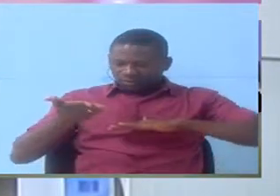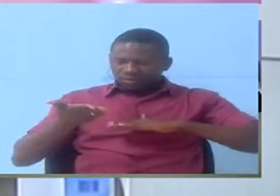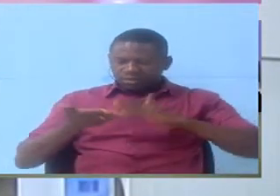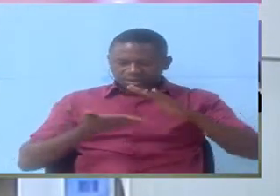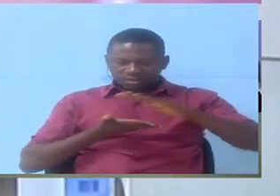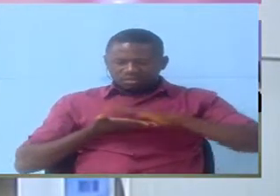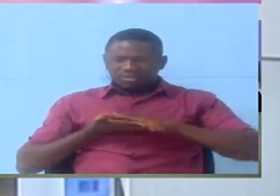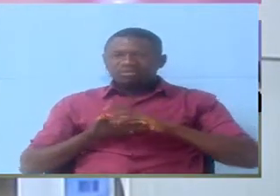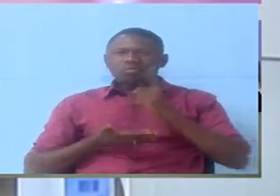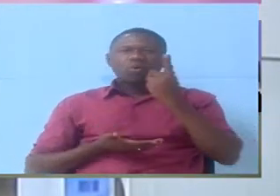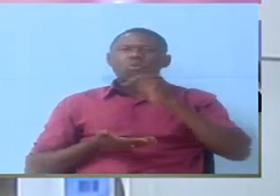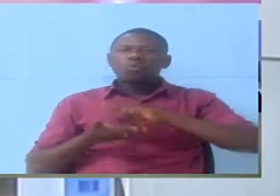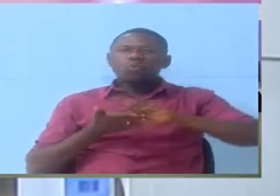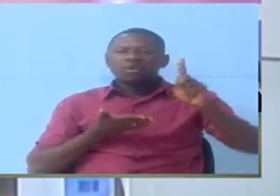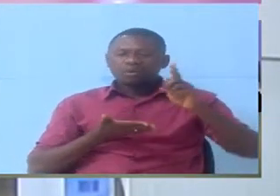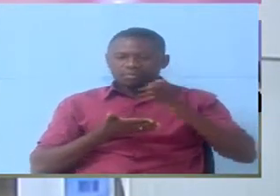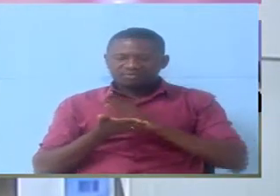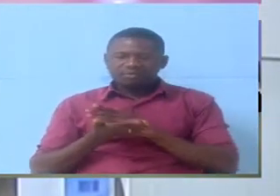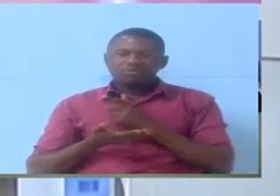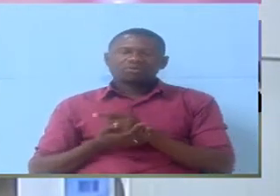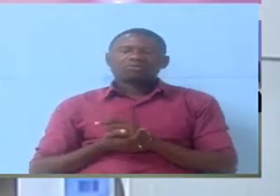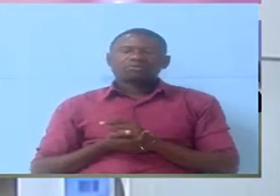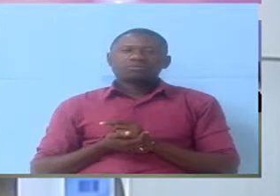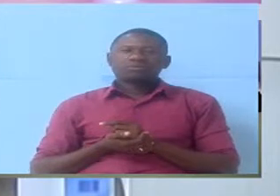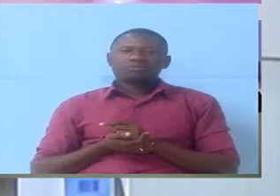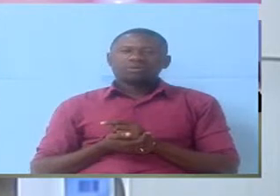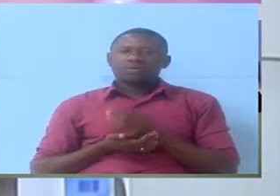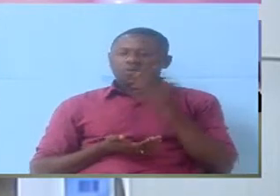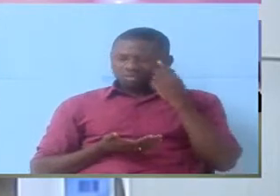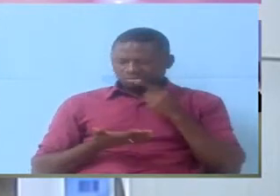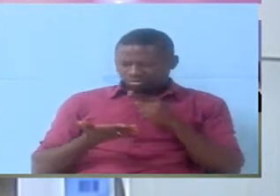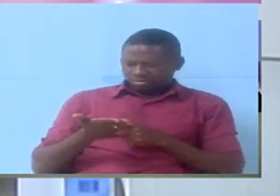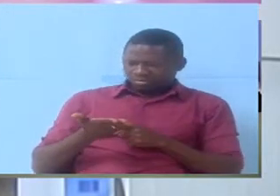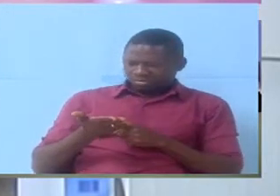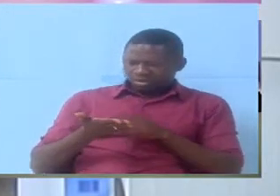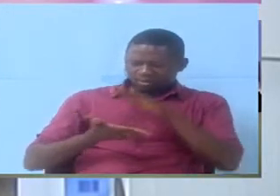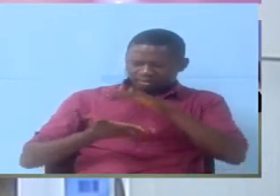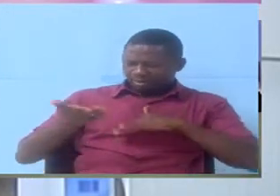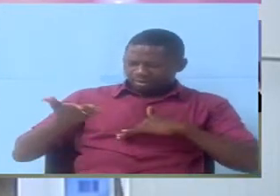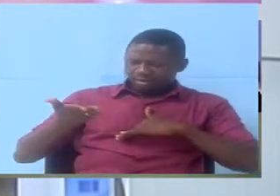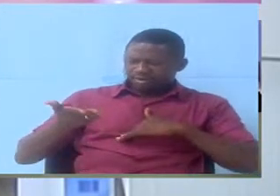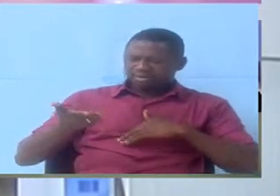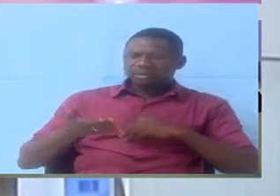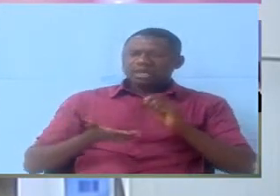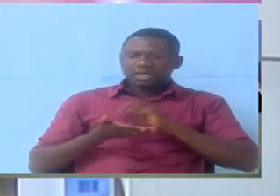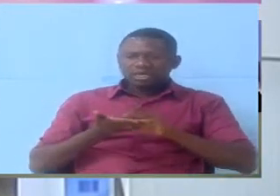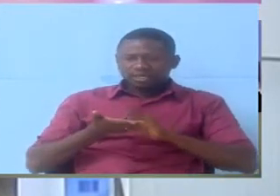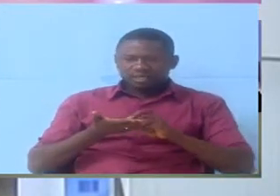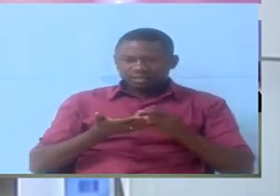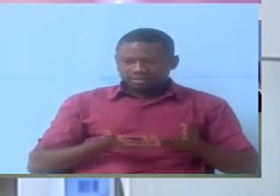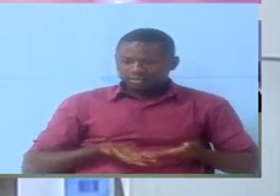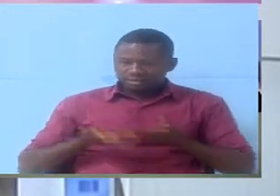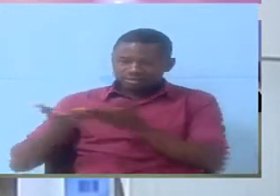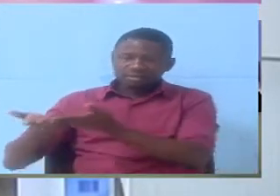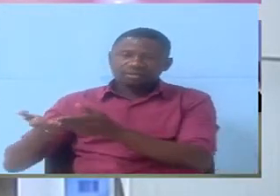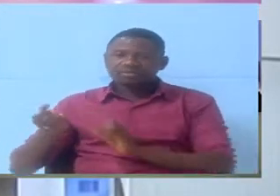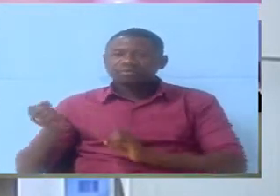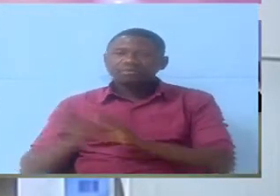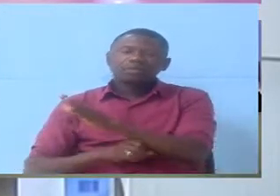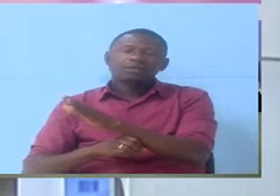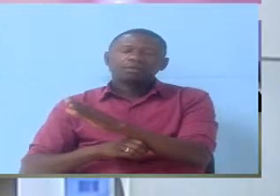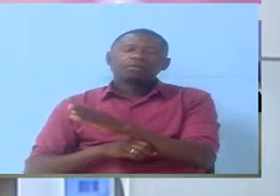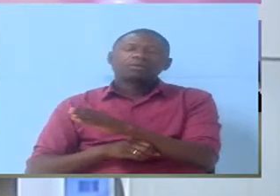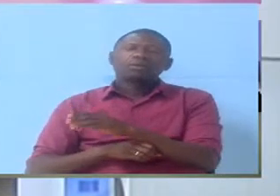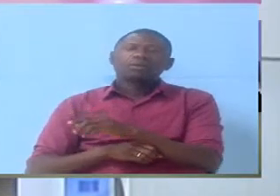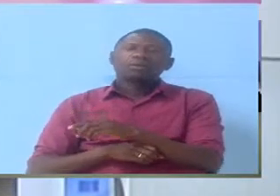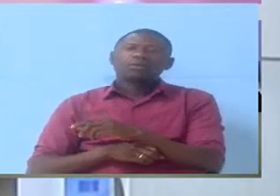janinyin kuwabekela. When I got that, biringa osoto, I minuted it to the officer in charge of Interpol. Ngasa feka kim